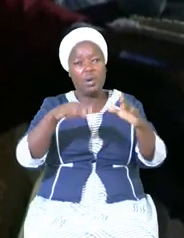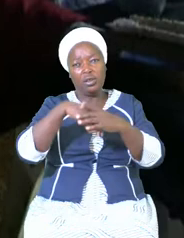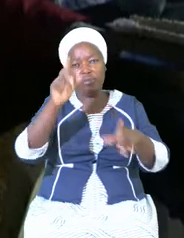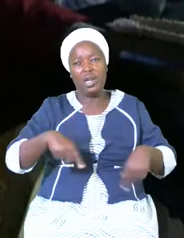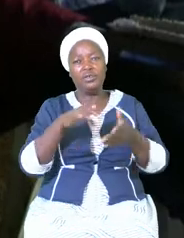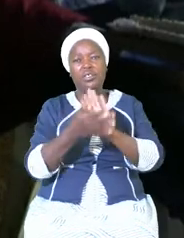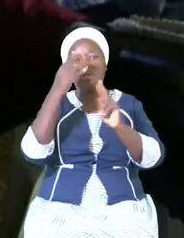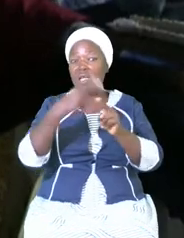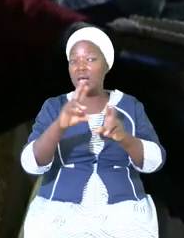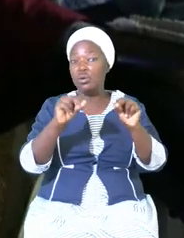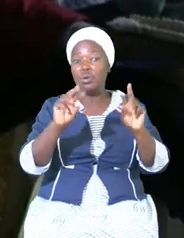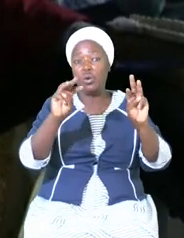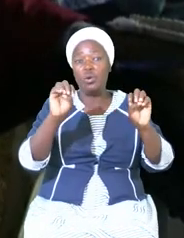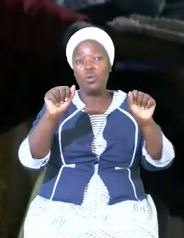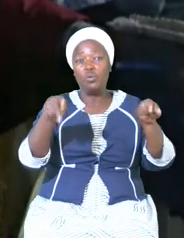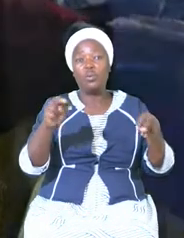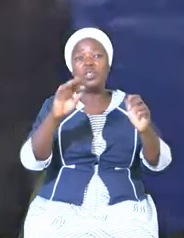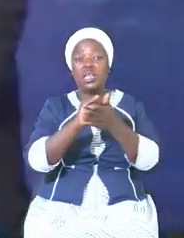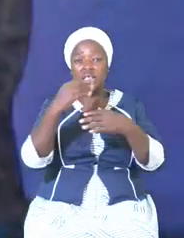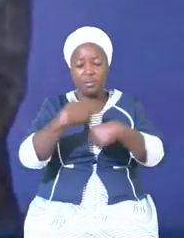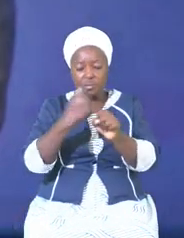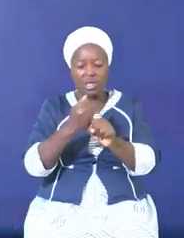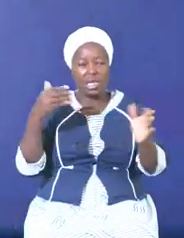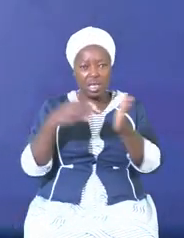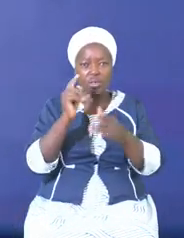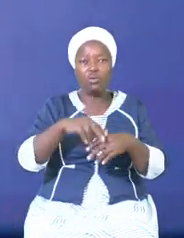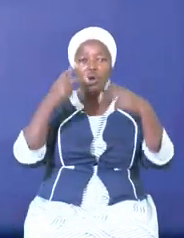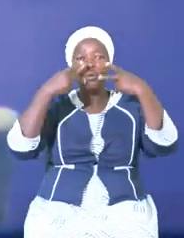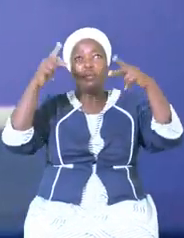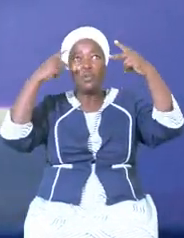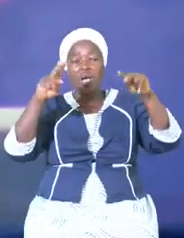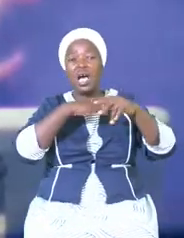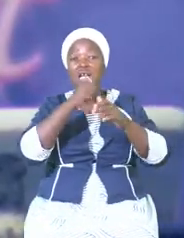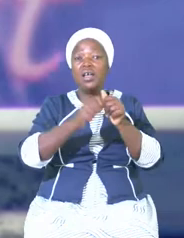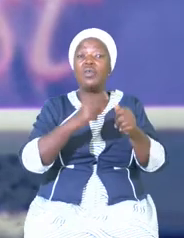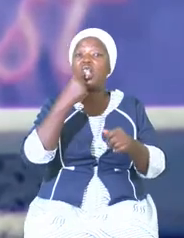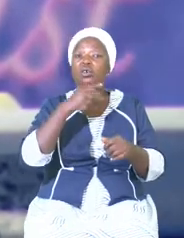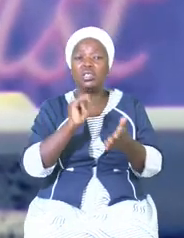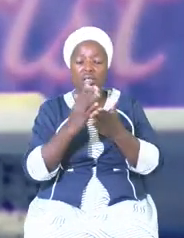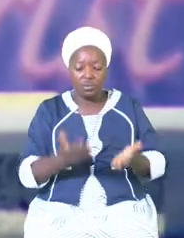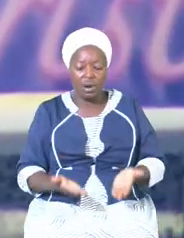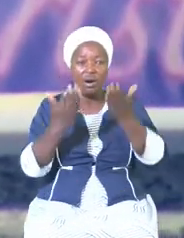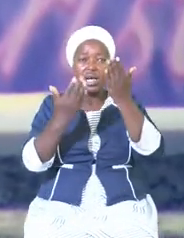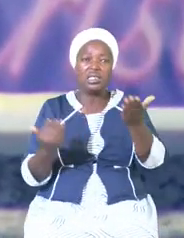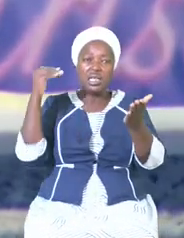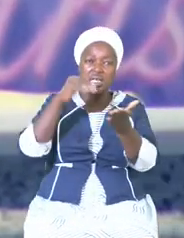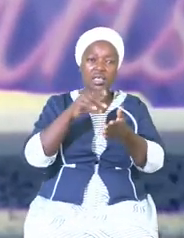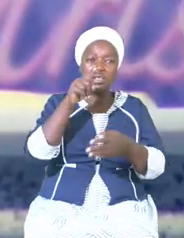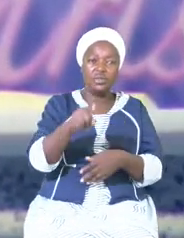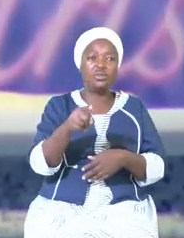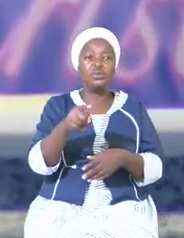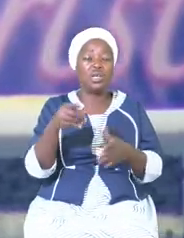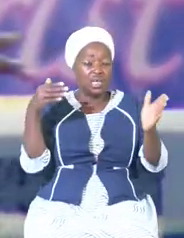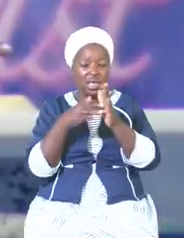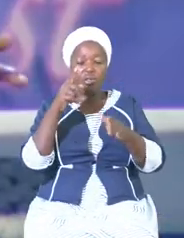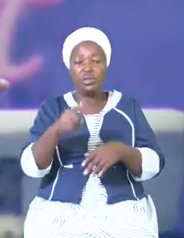that is formed against thee shall prosper, and every tongue that shall rise against thee in